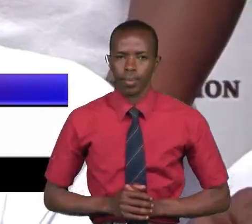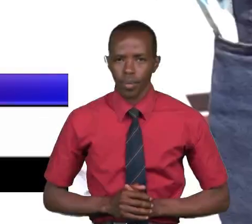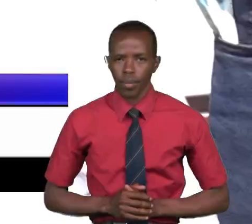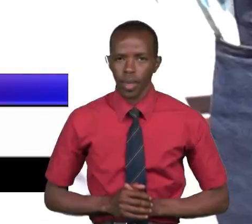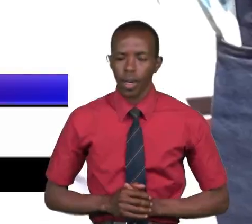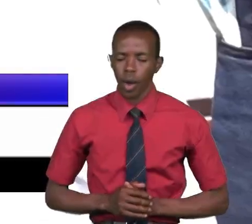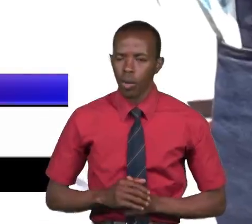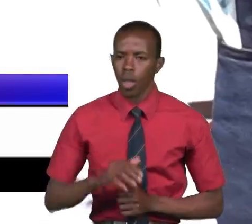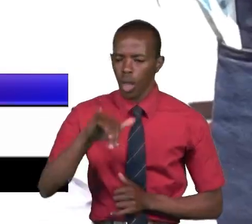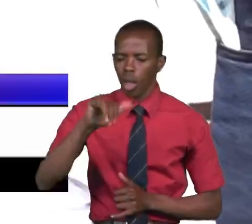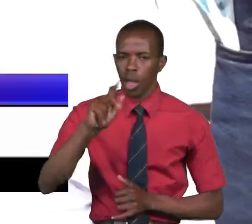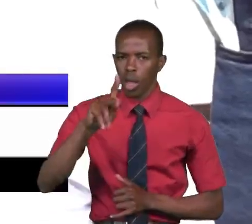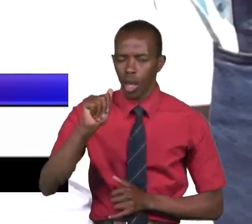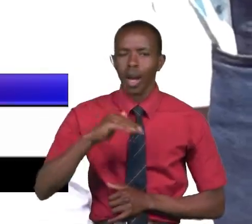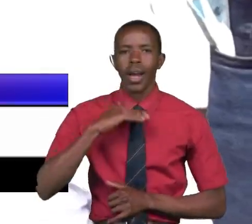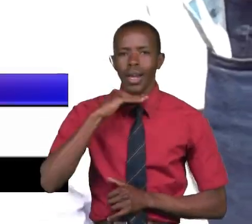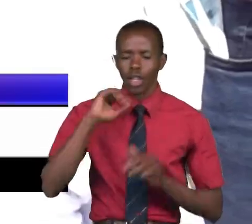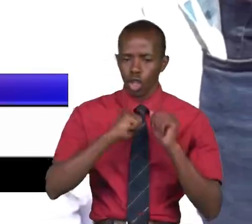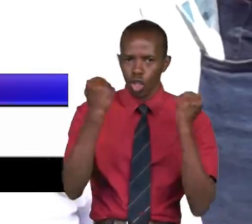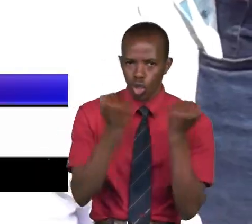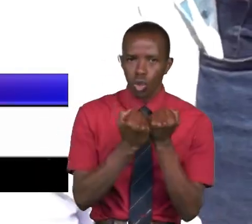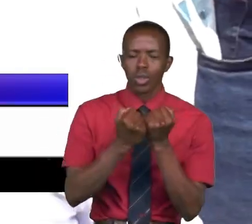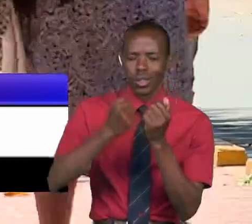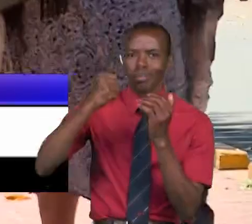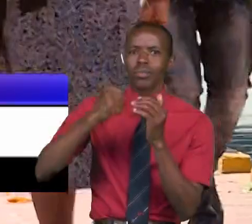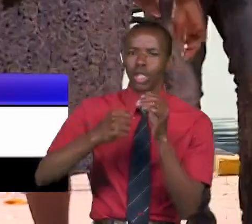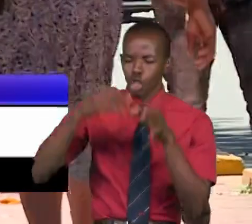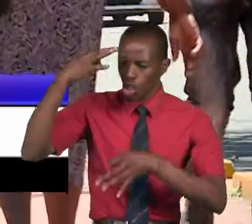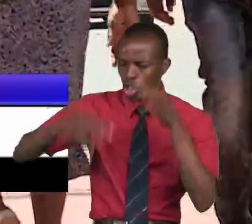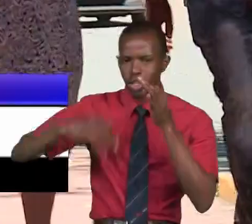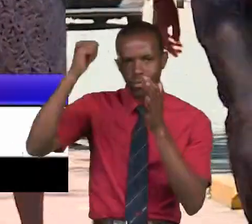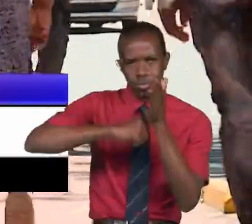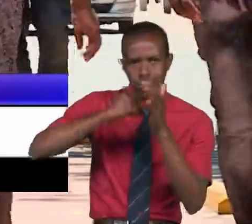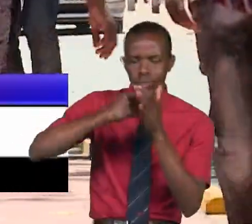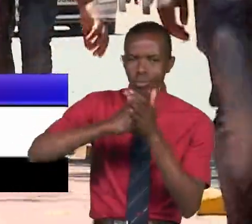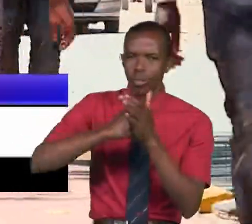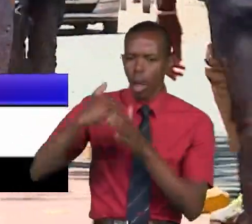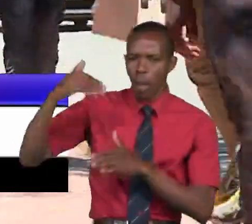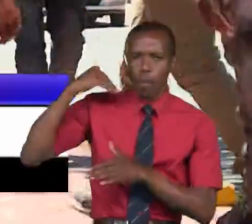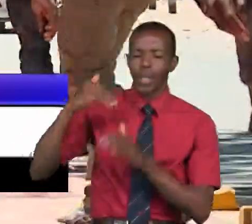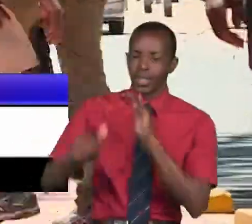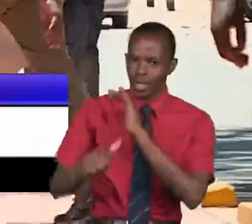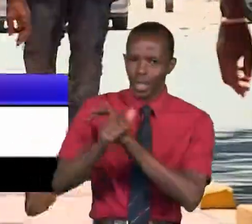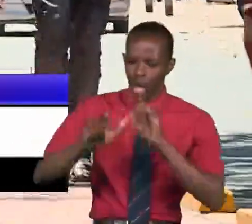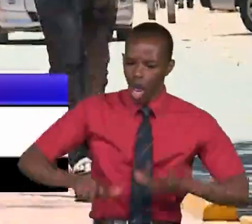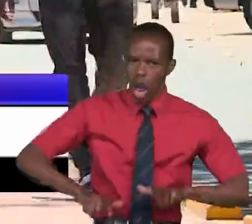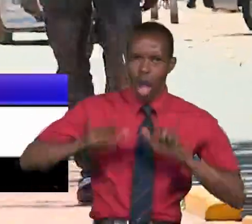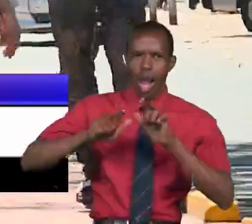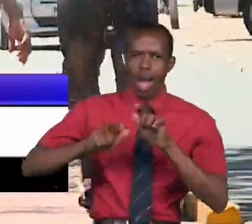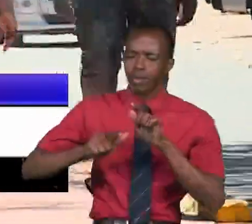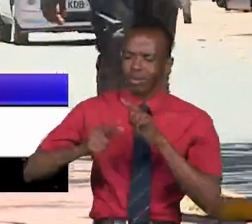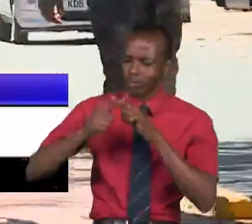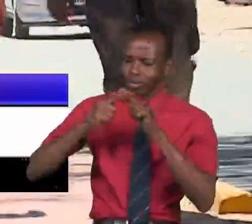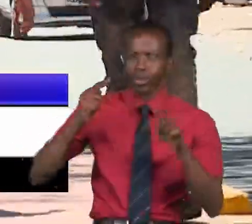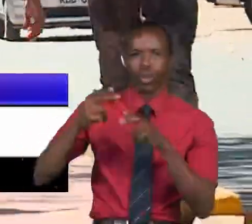According to YAKA, the deaths of social justice activists in the past are alarming as their lives are ended as soon as they come